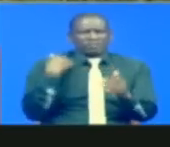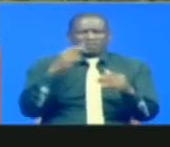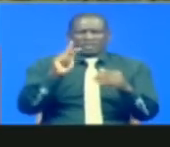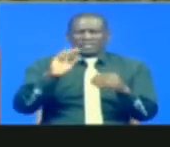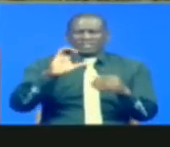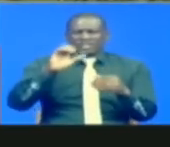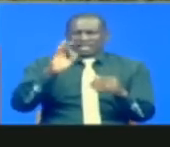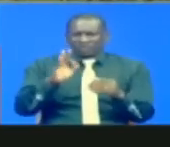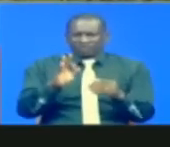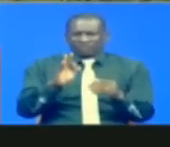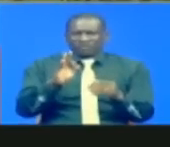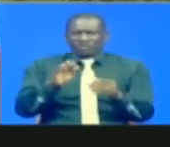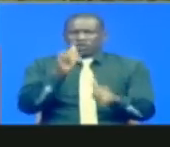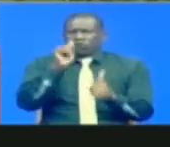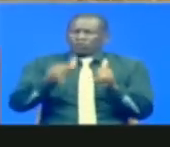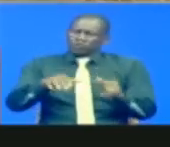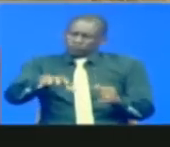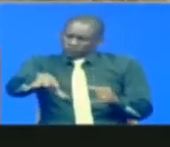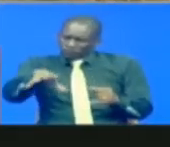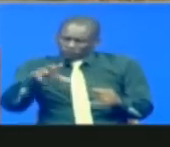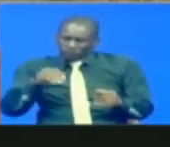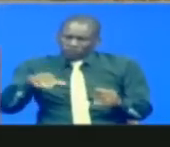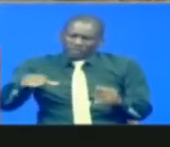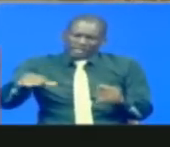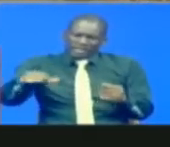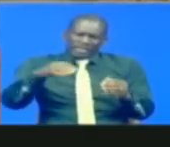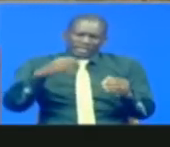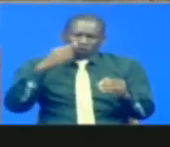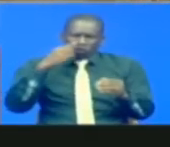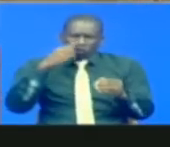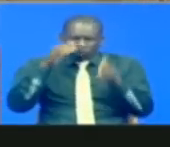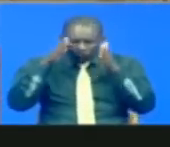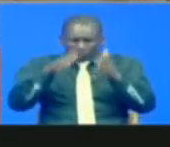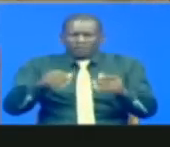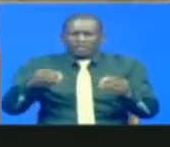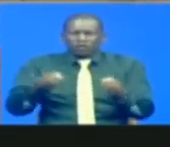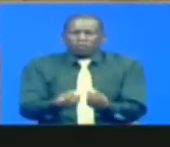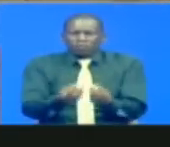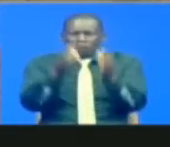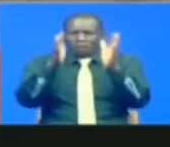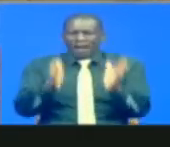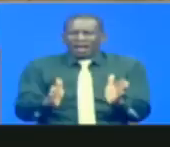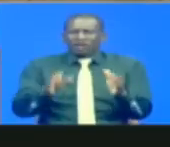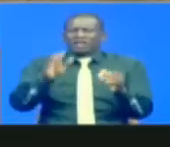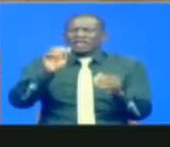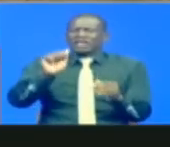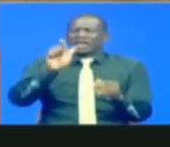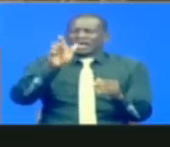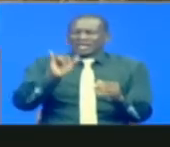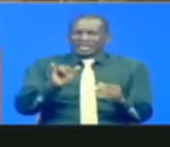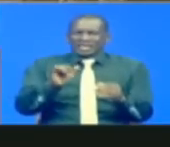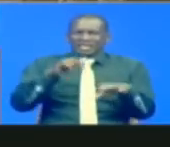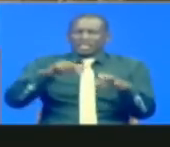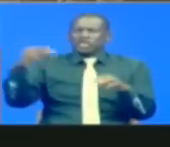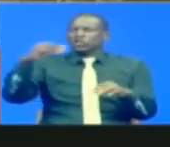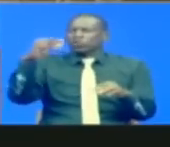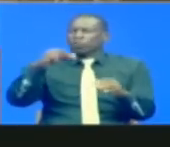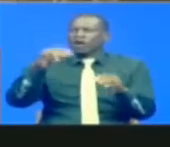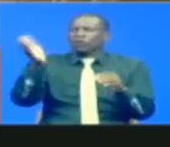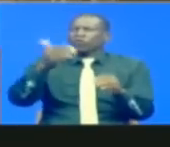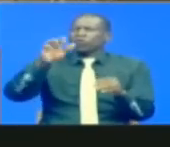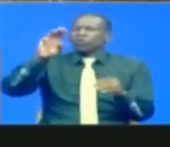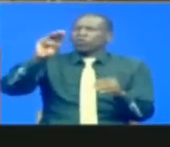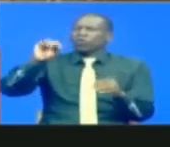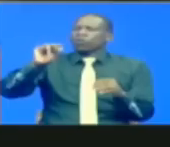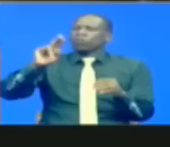KCF872R, which was discovered in the compound of the main attacker, Ali Salim Gishunge, in Gwango Estate in Mushatha,